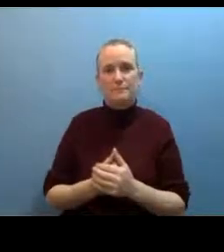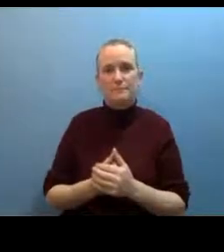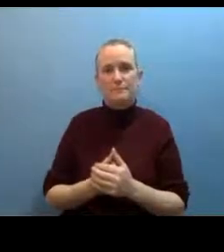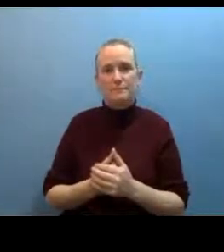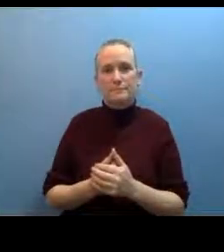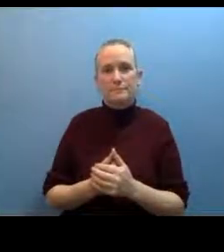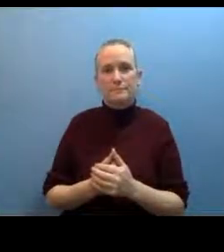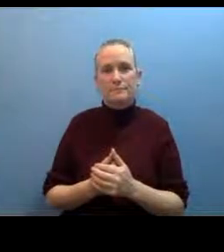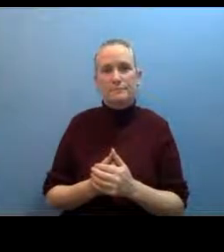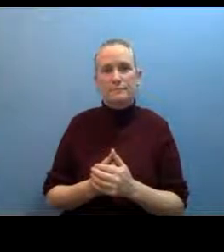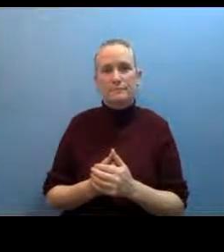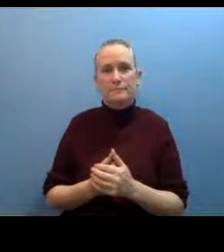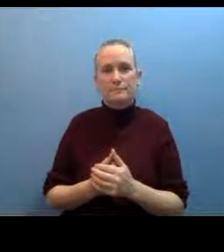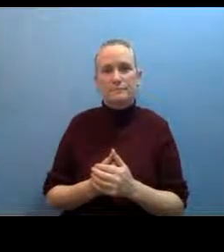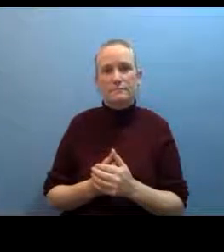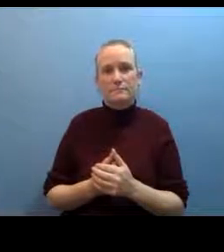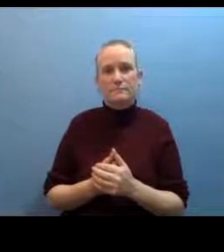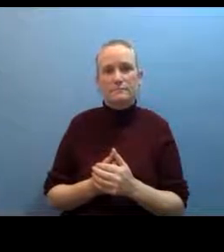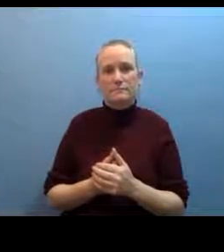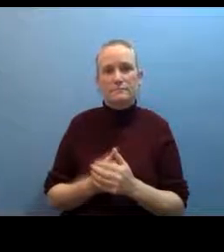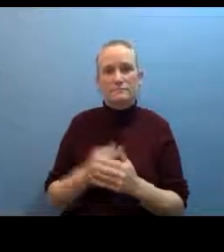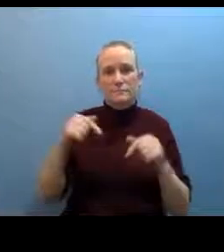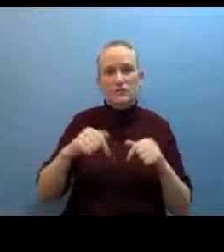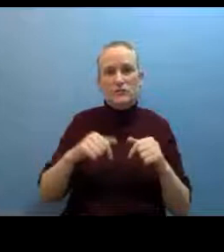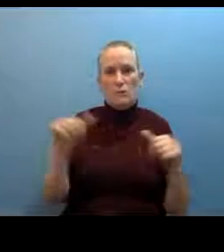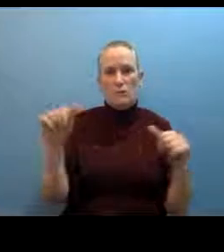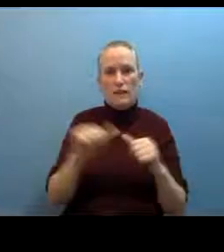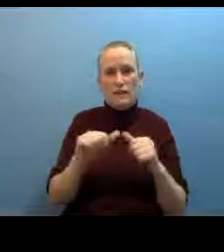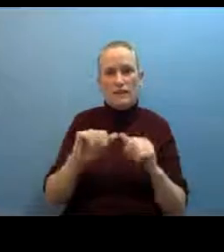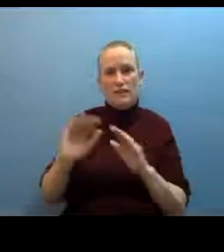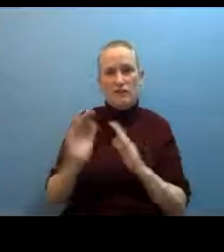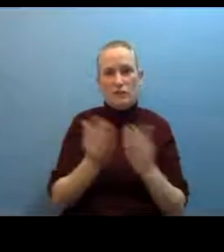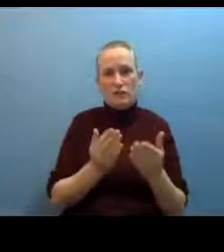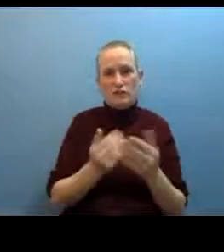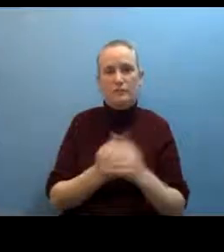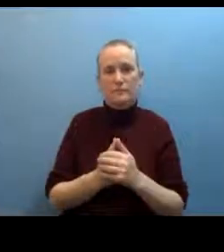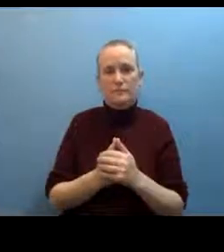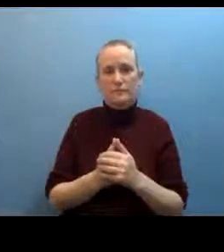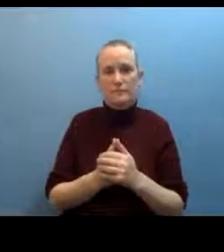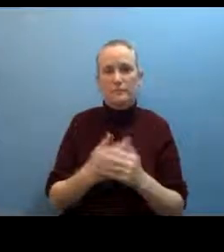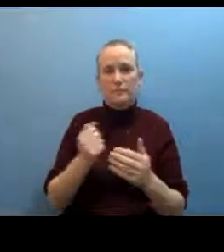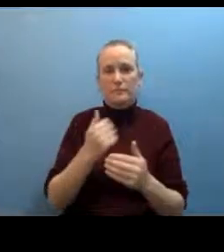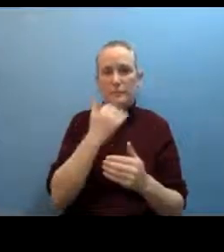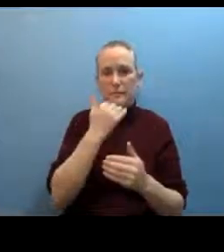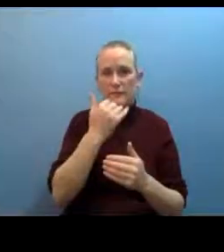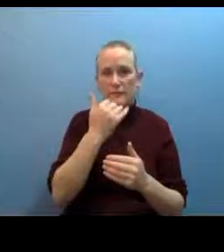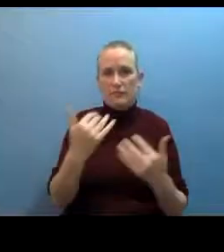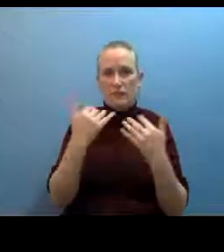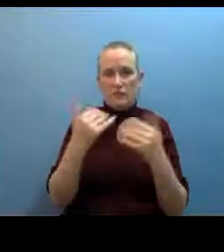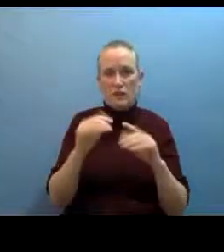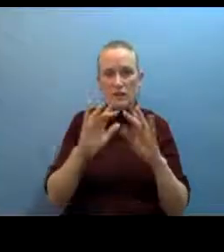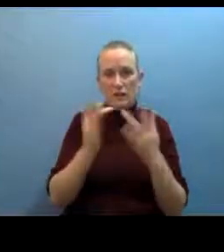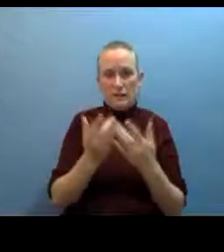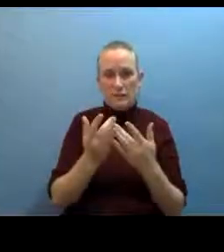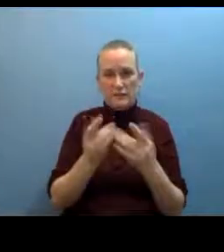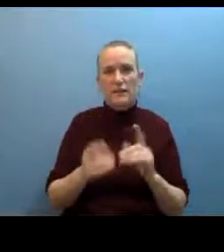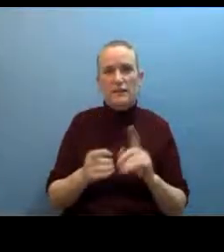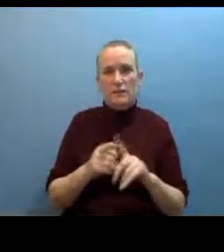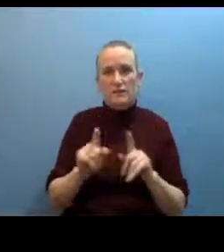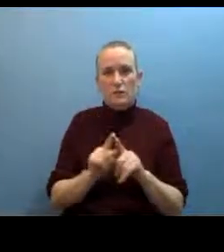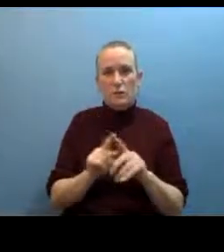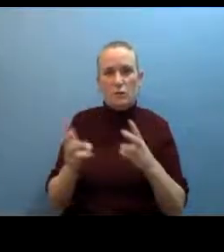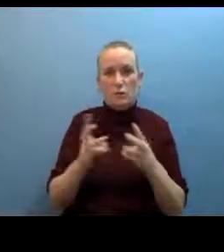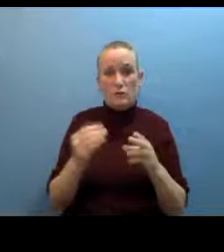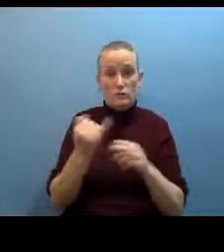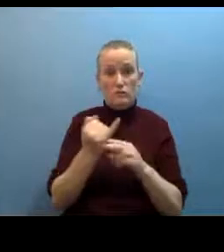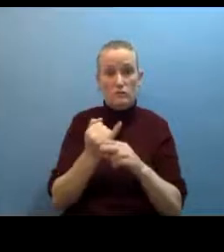I guess we're only going to be giving a brief intro to these, and there's plenty of information on the internet, and also working with schools as